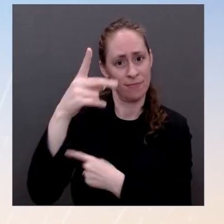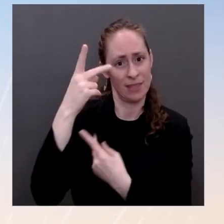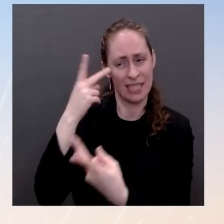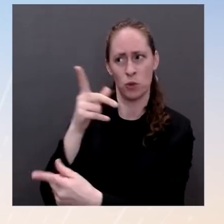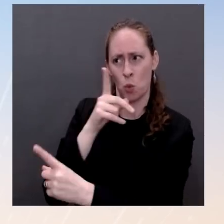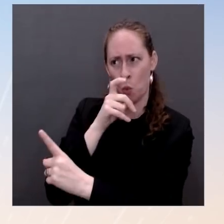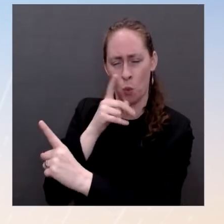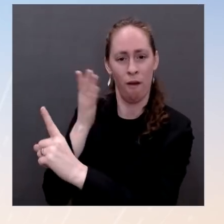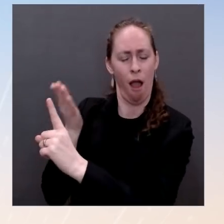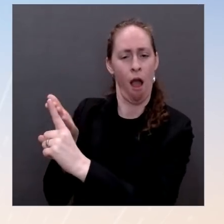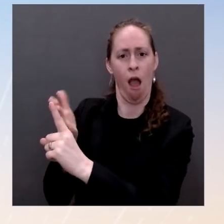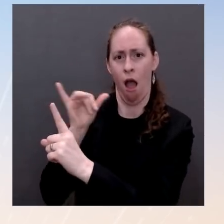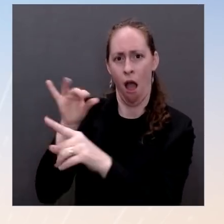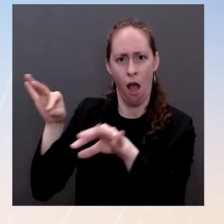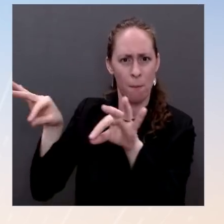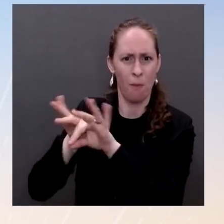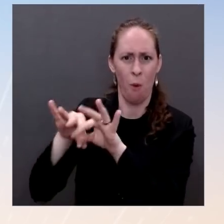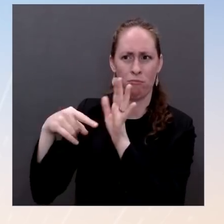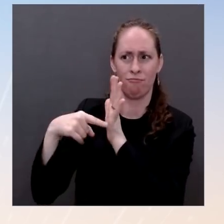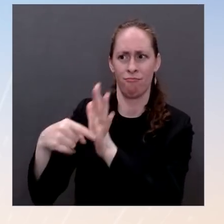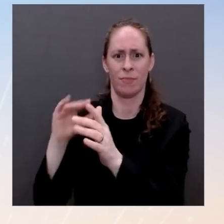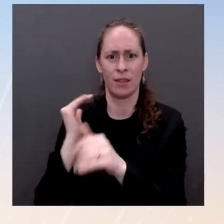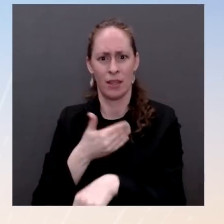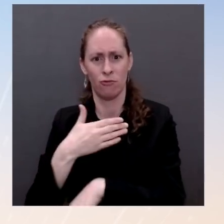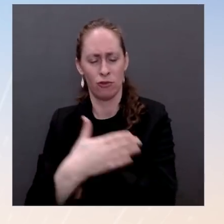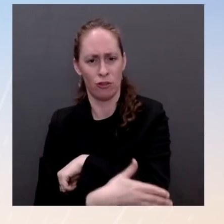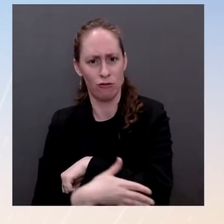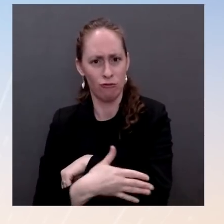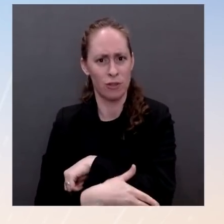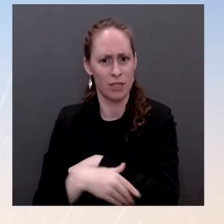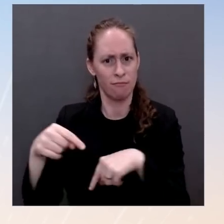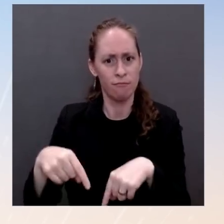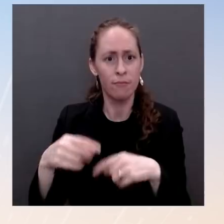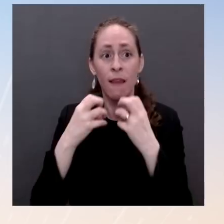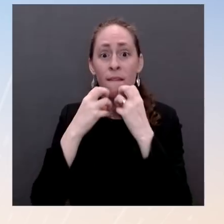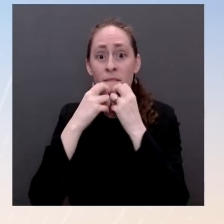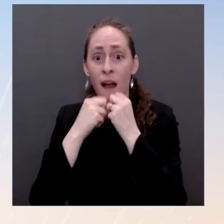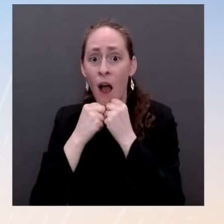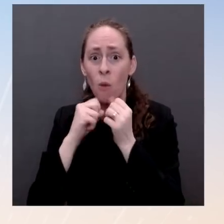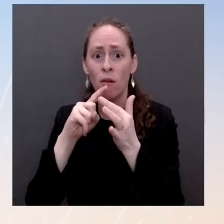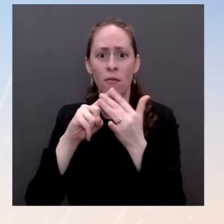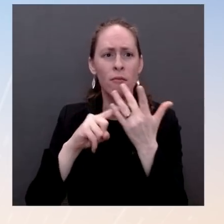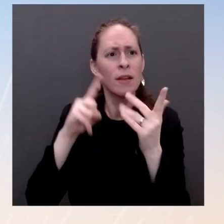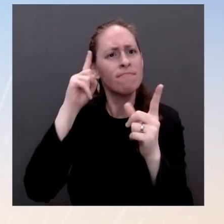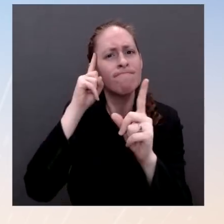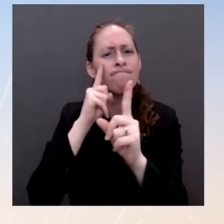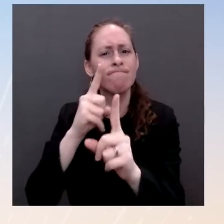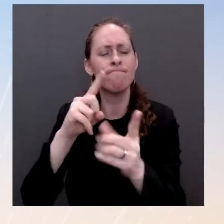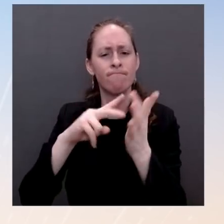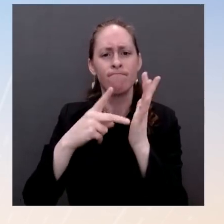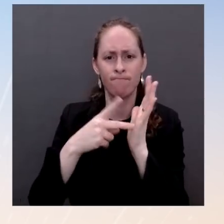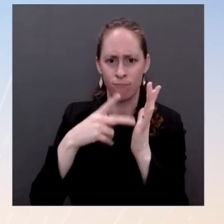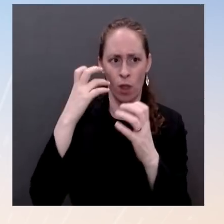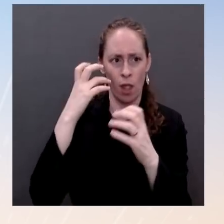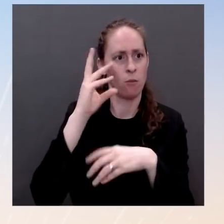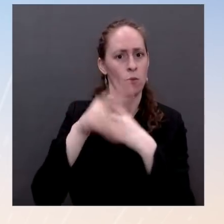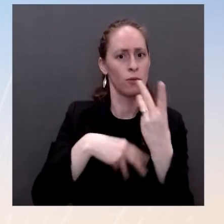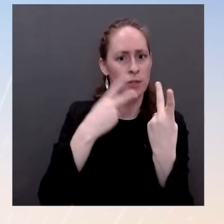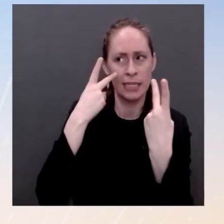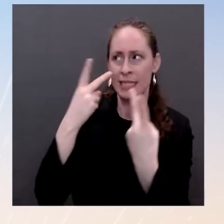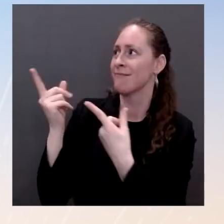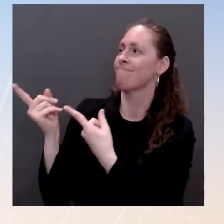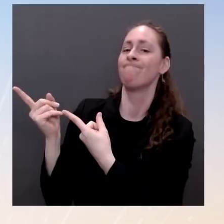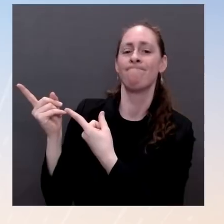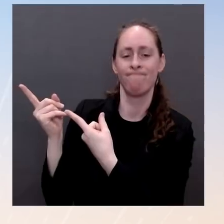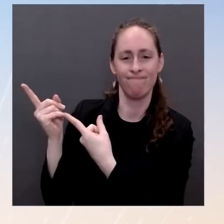values and our intentions at this point in the world. But in terms of plans for Secretary Blinken to attend